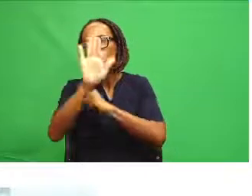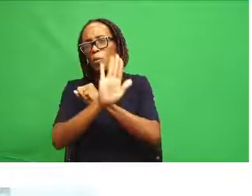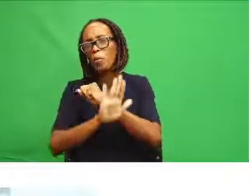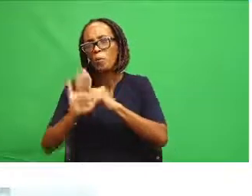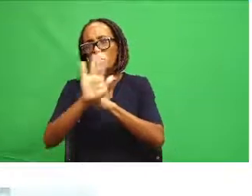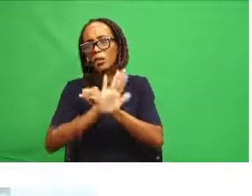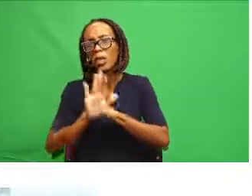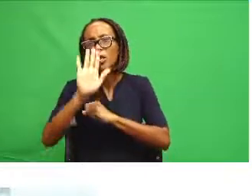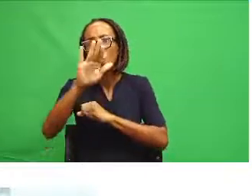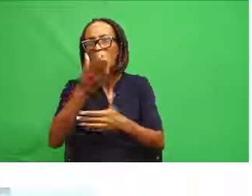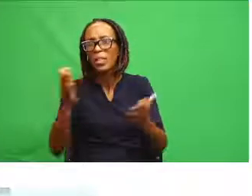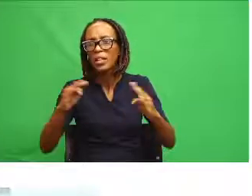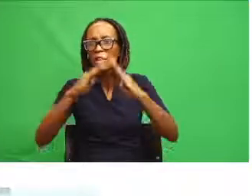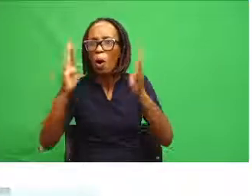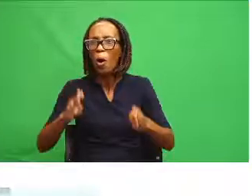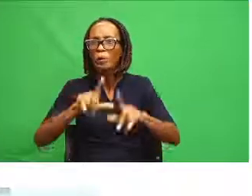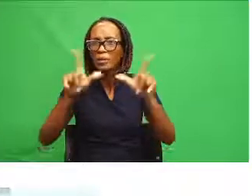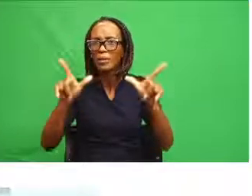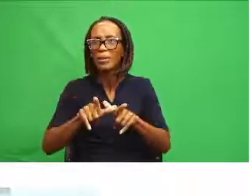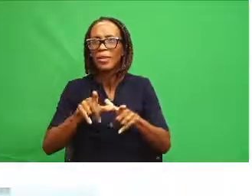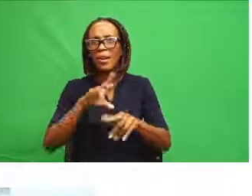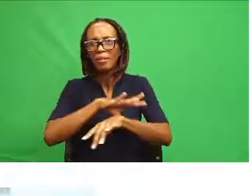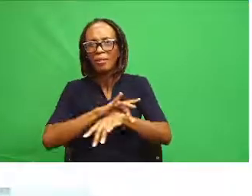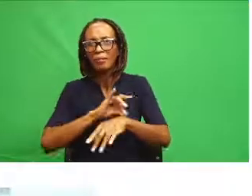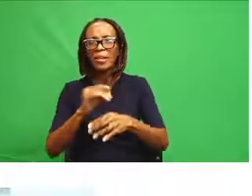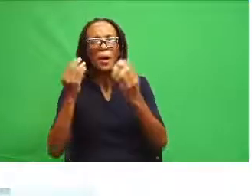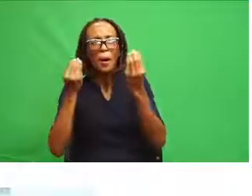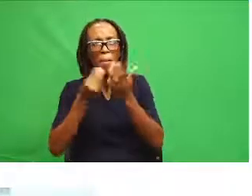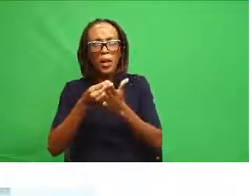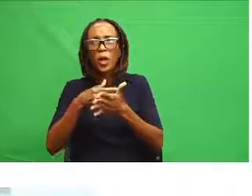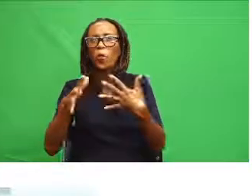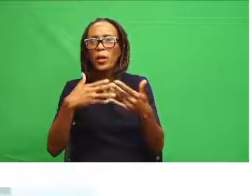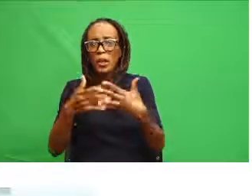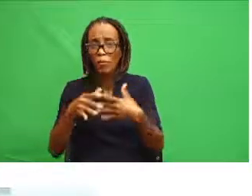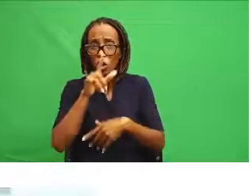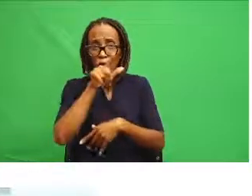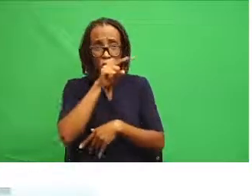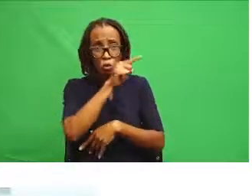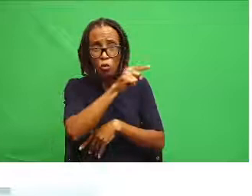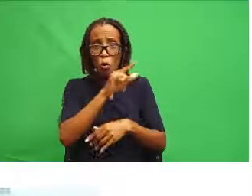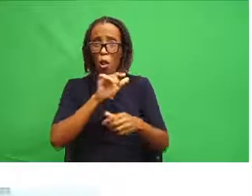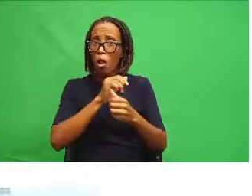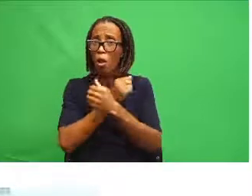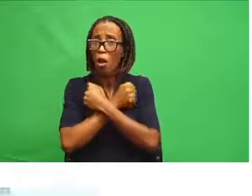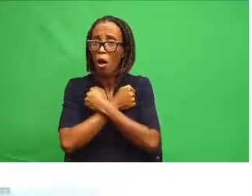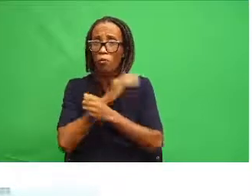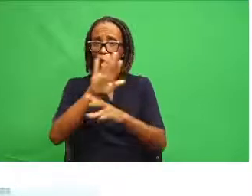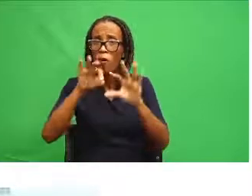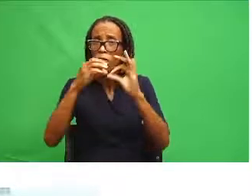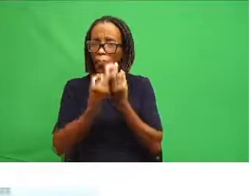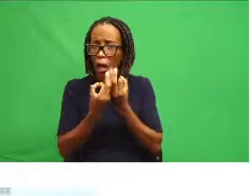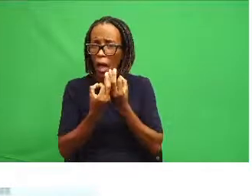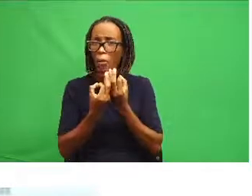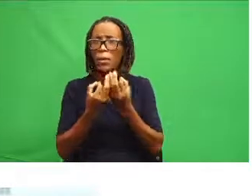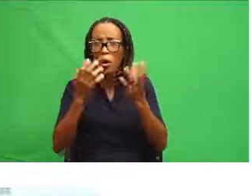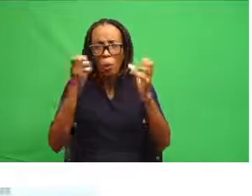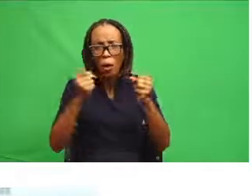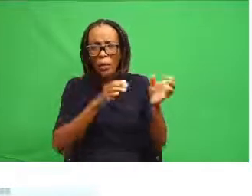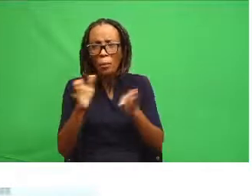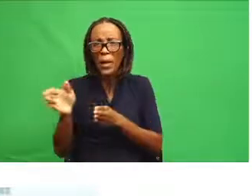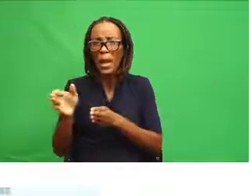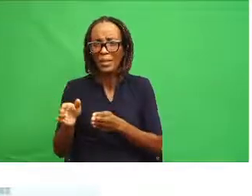you die. And if you love your loved ones, you're going to make plans for them and not put them through this